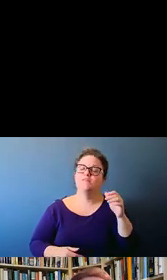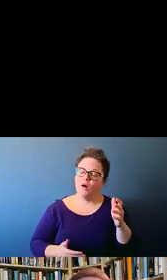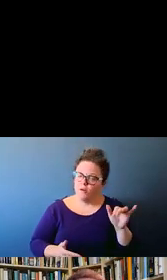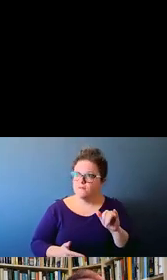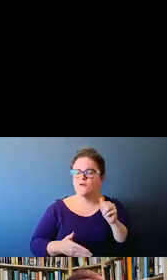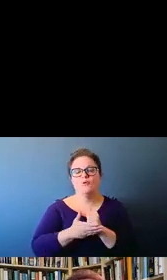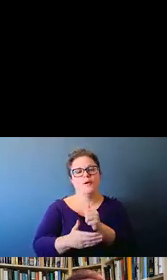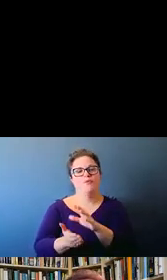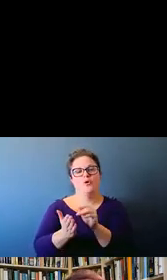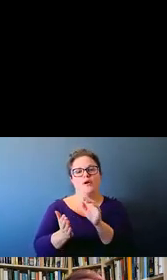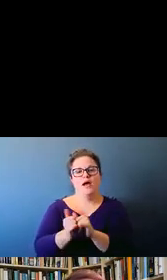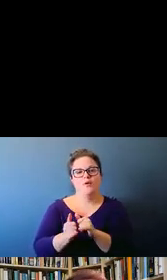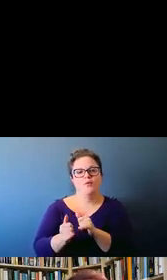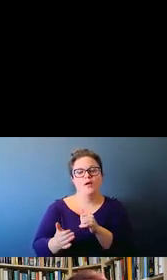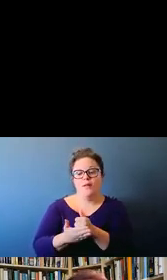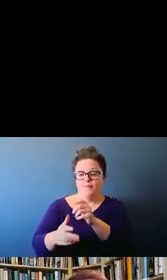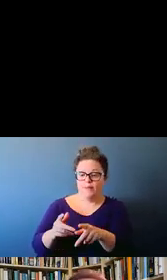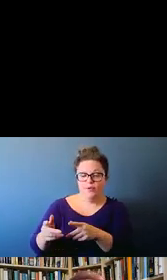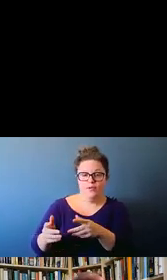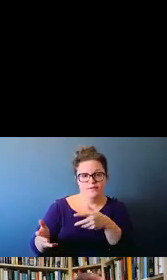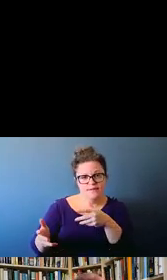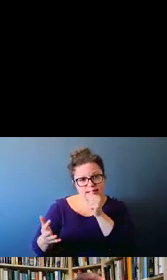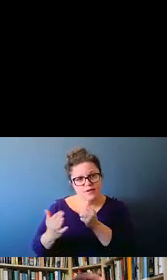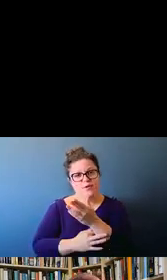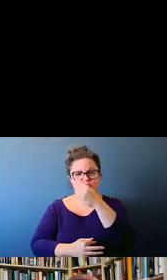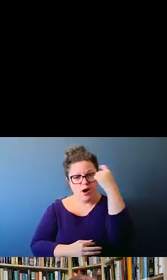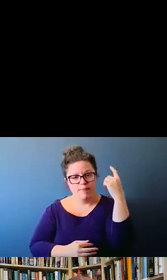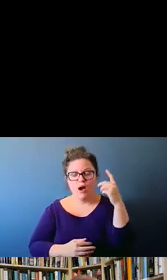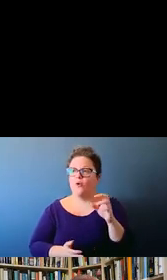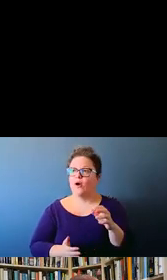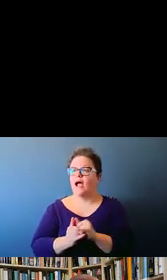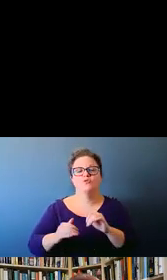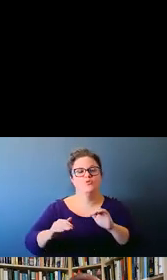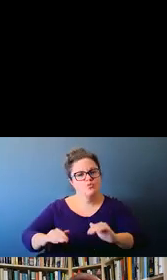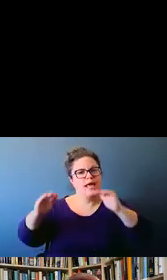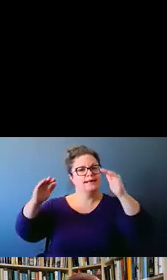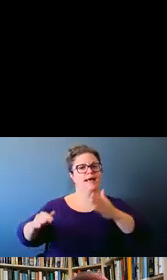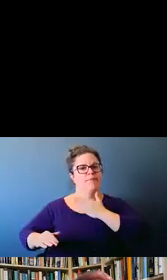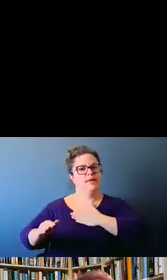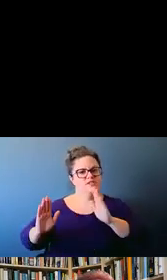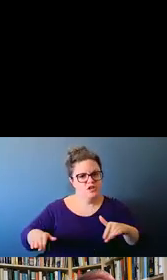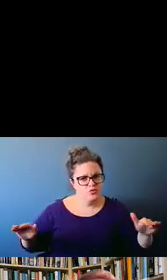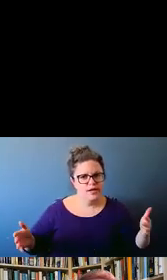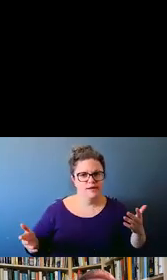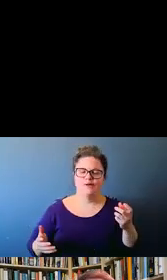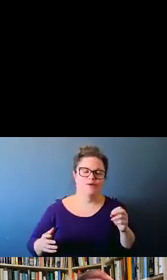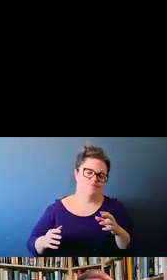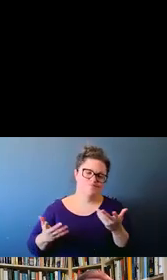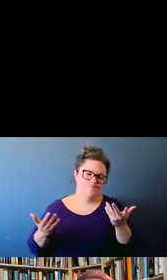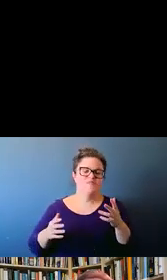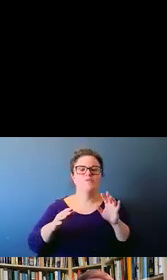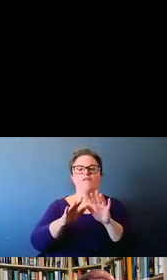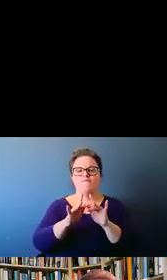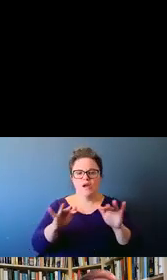trauma or how to raise happy children. So these are some of the subjects or topics that will be covered in social